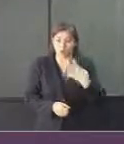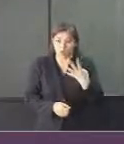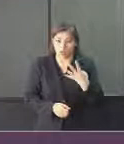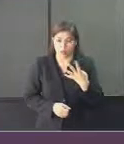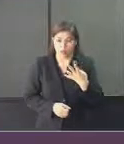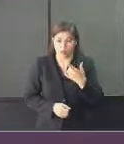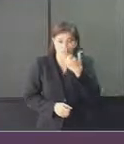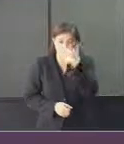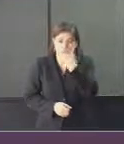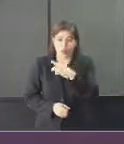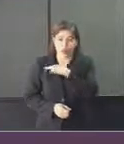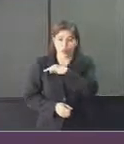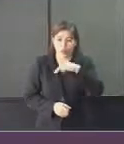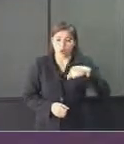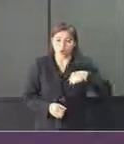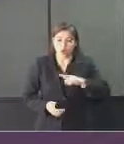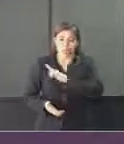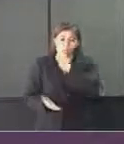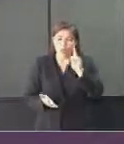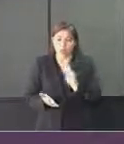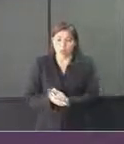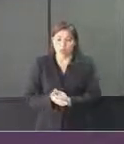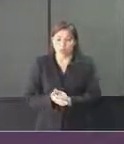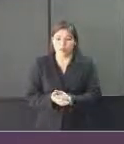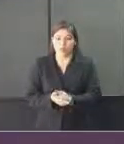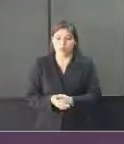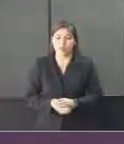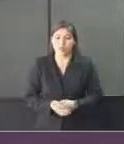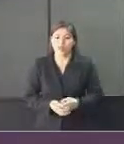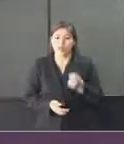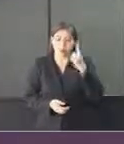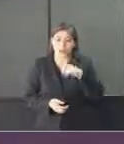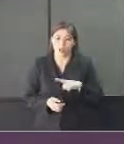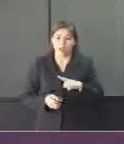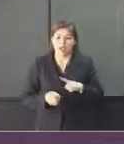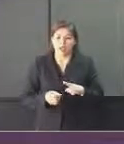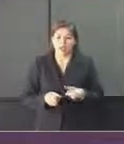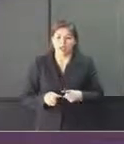4:14 a.m., our law on